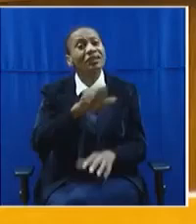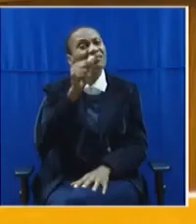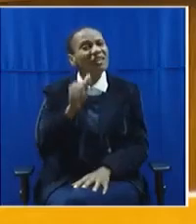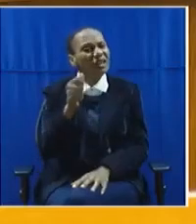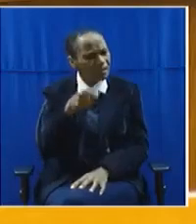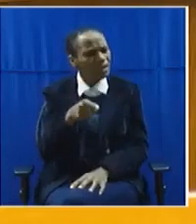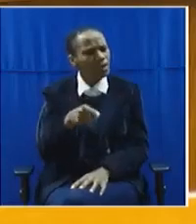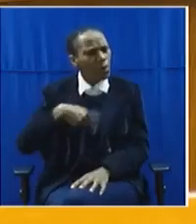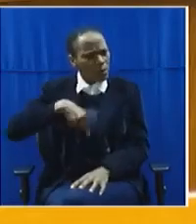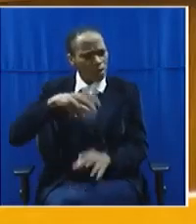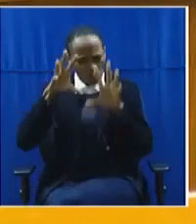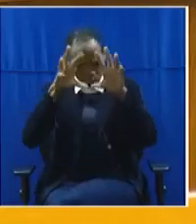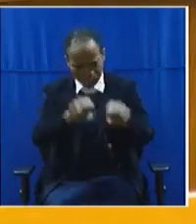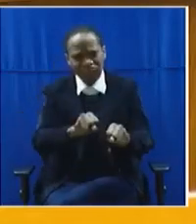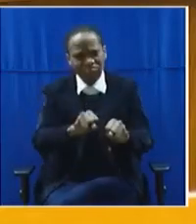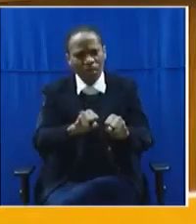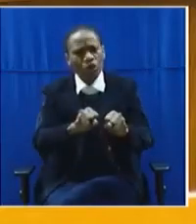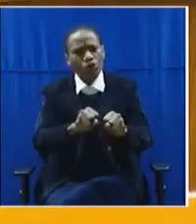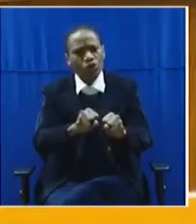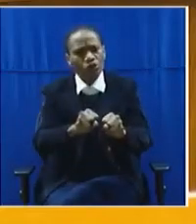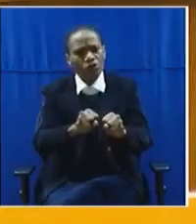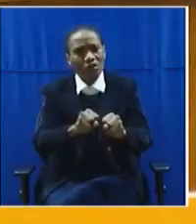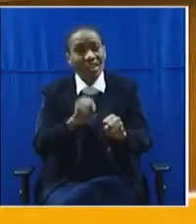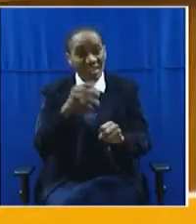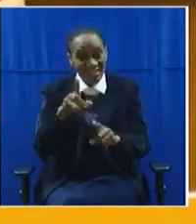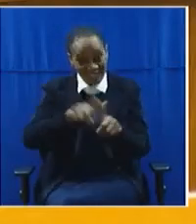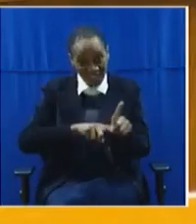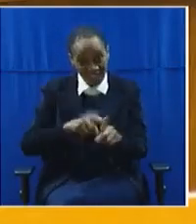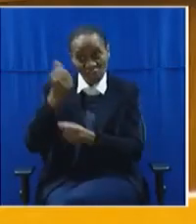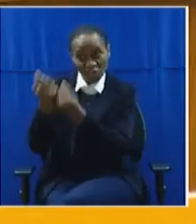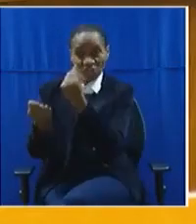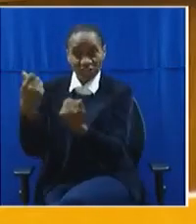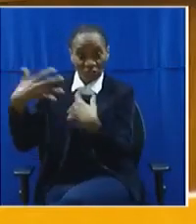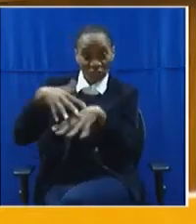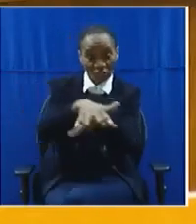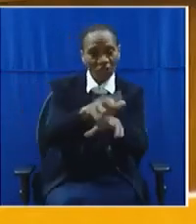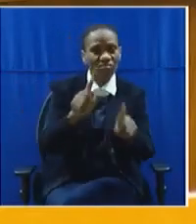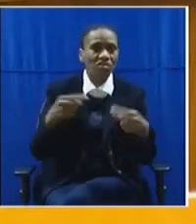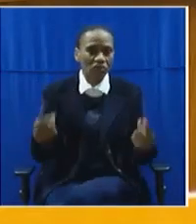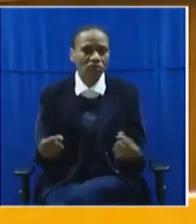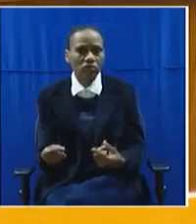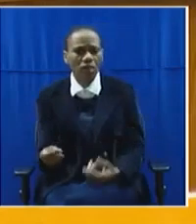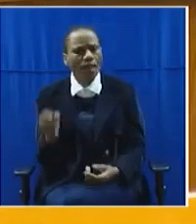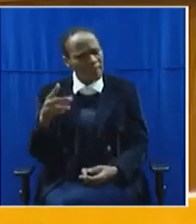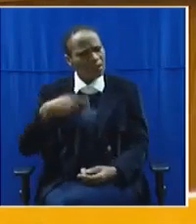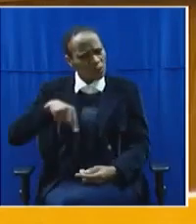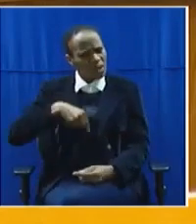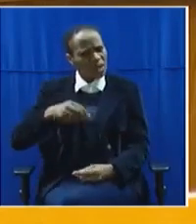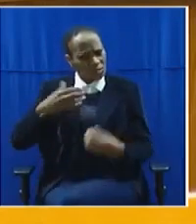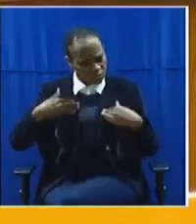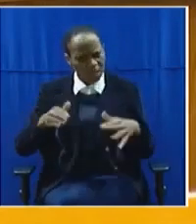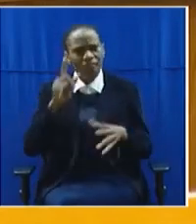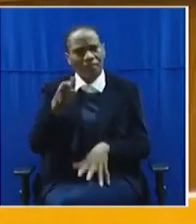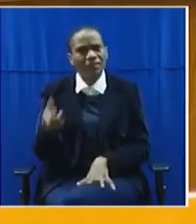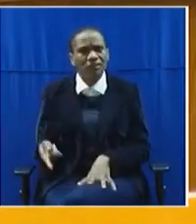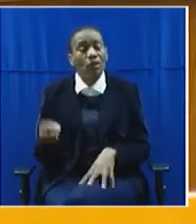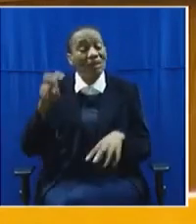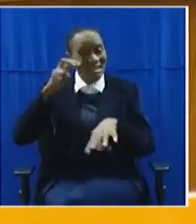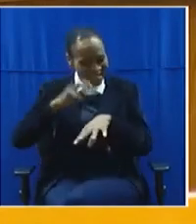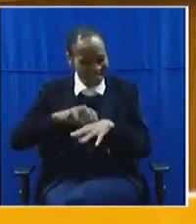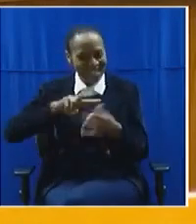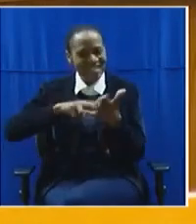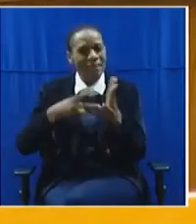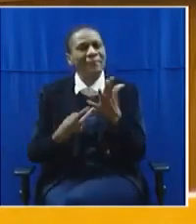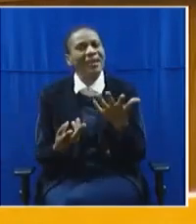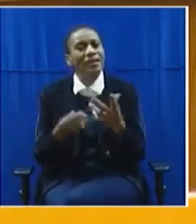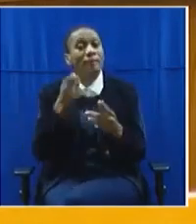treat it as such, justice will not prevail. But that should only be a start. We need a costed, concrete plan to fight